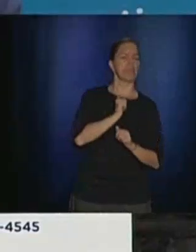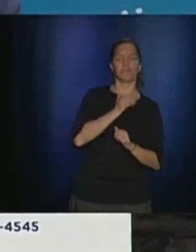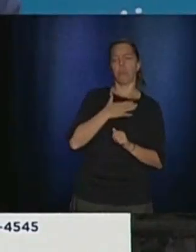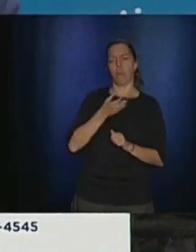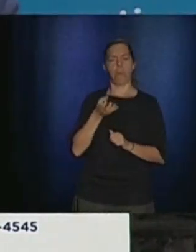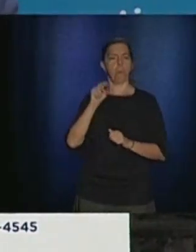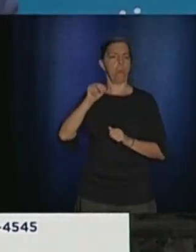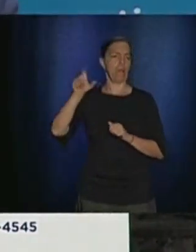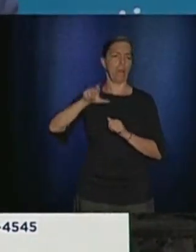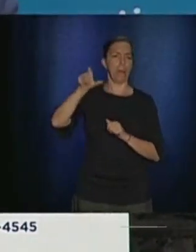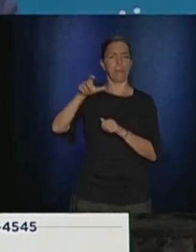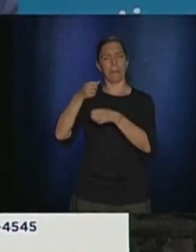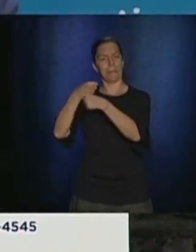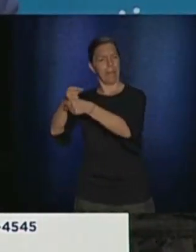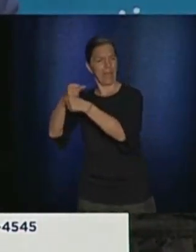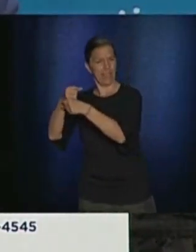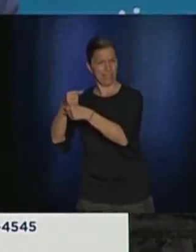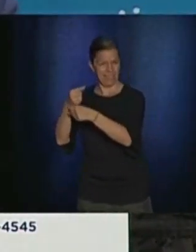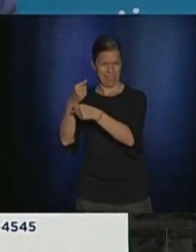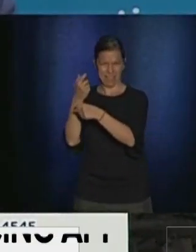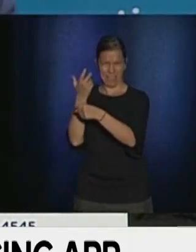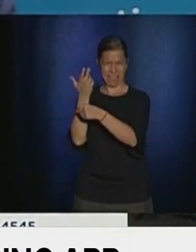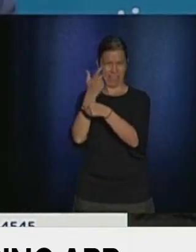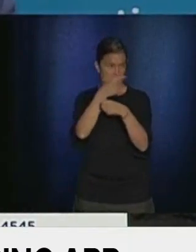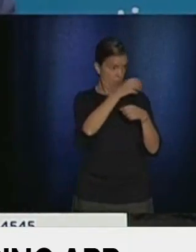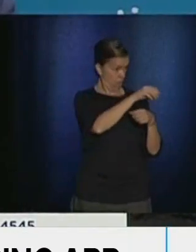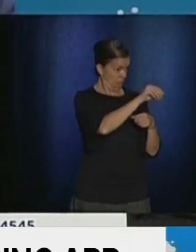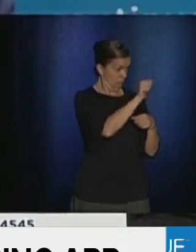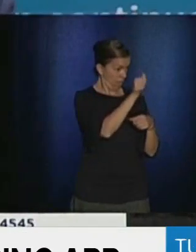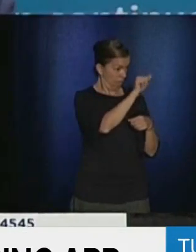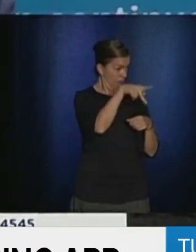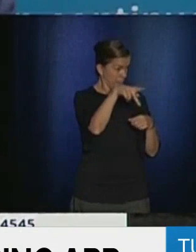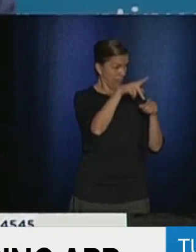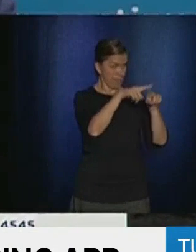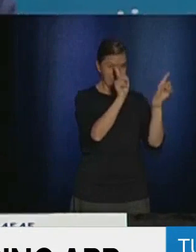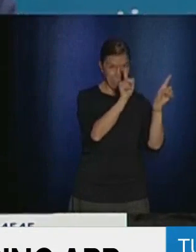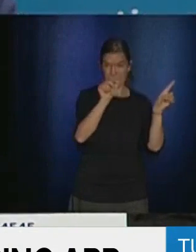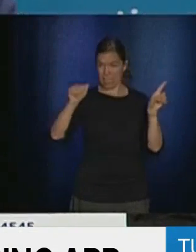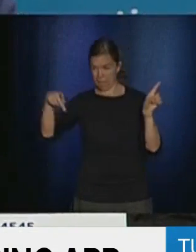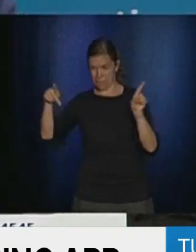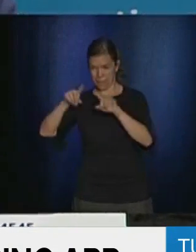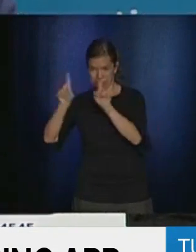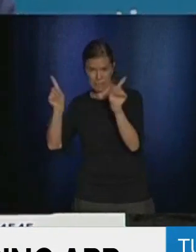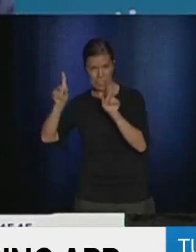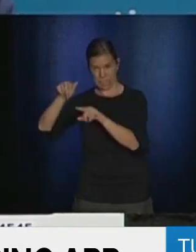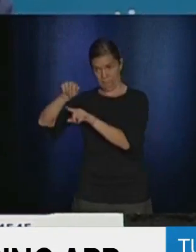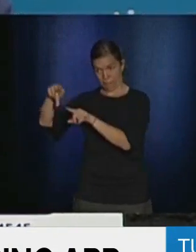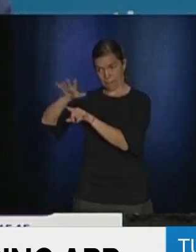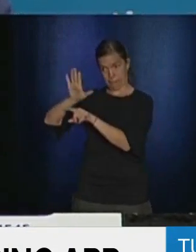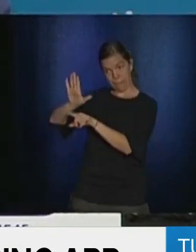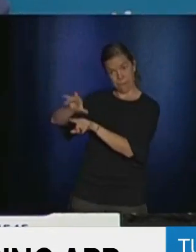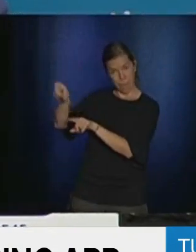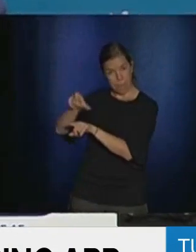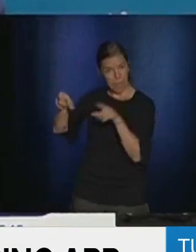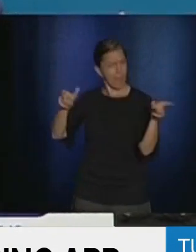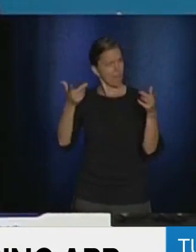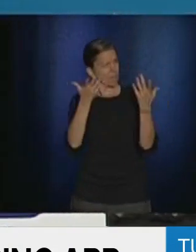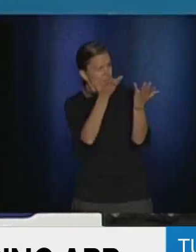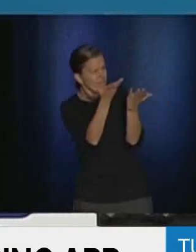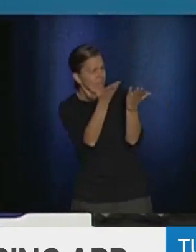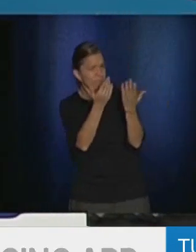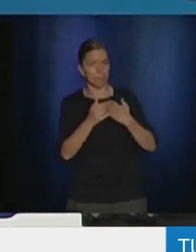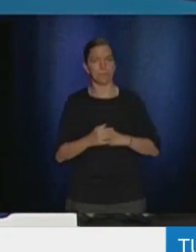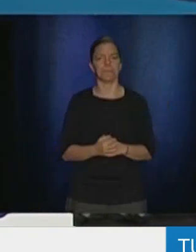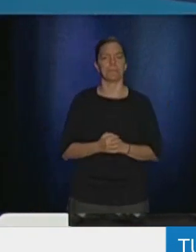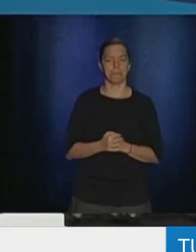We have consulted our population in the last few weeks and there was some nervousness and I think Mr.